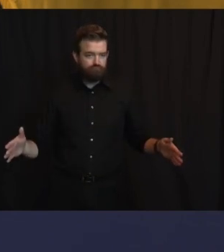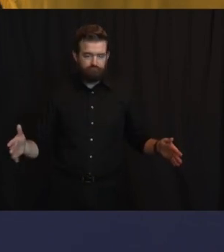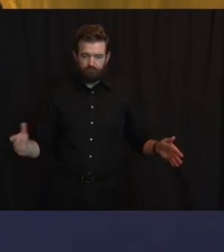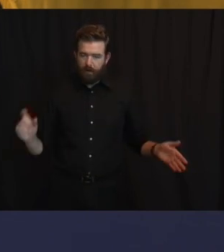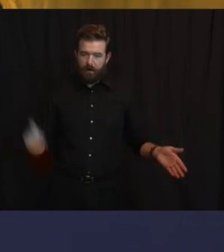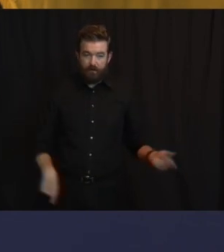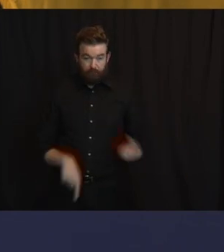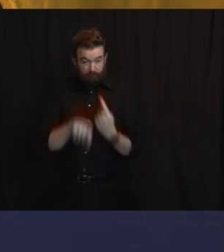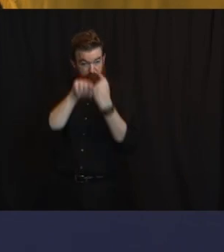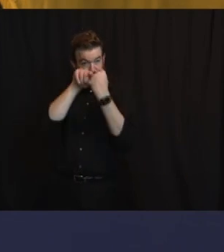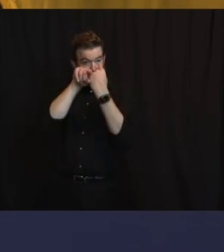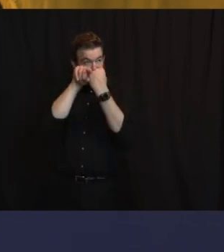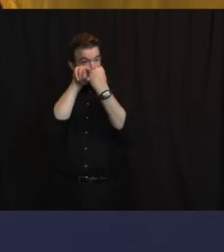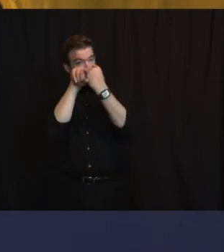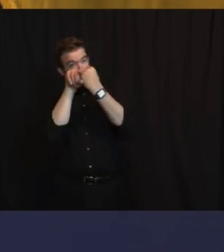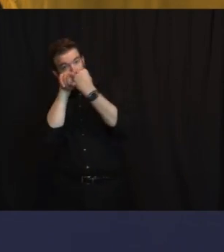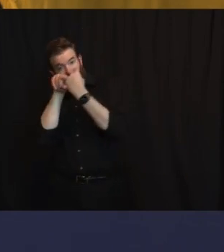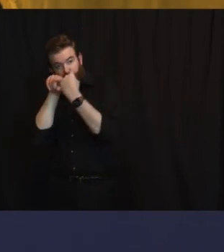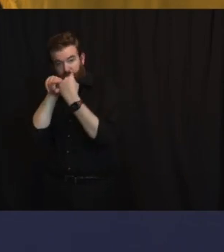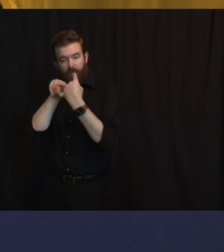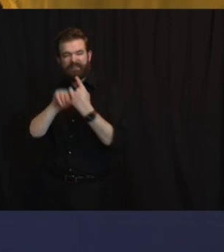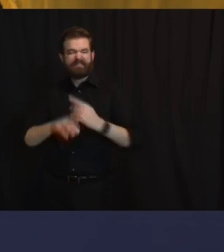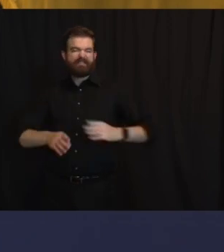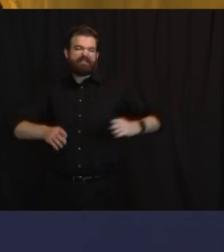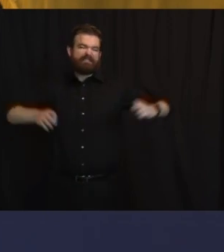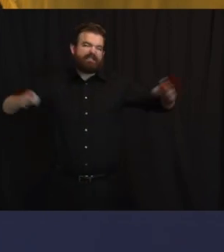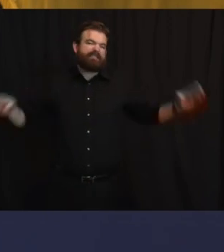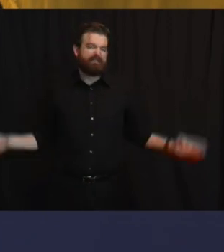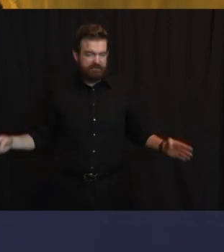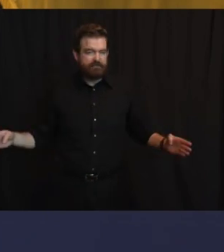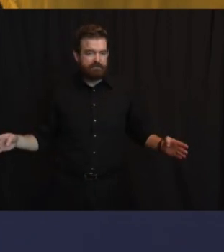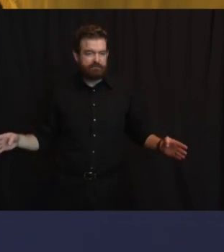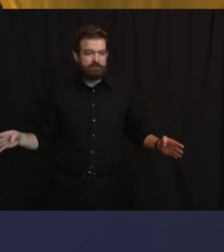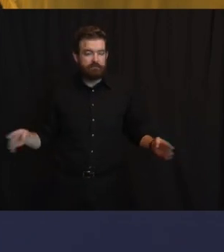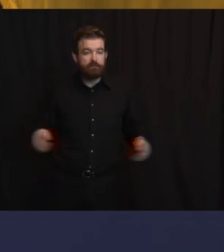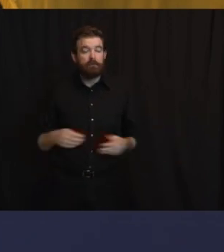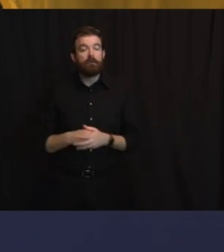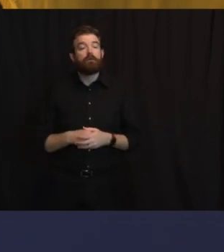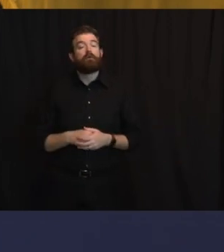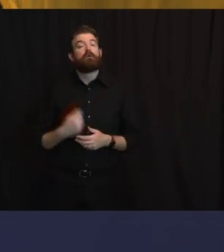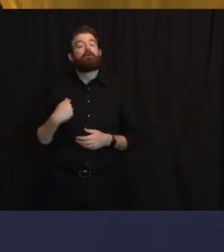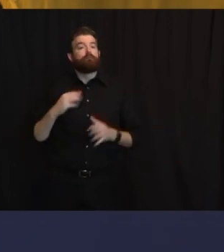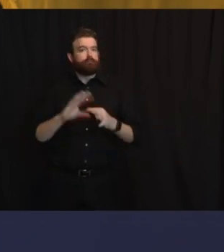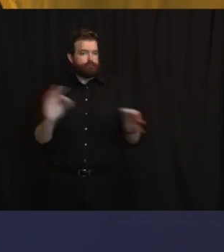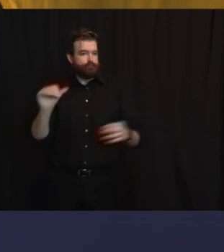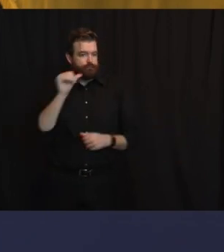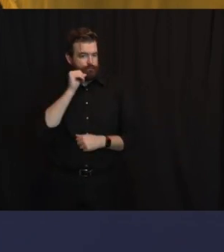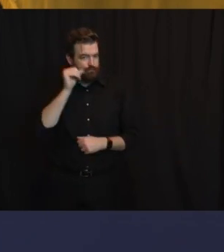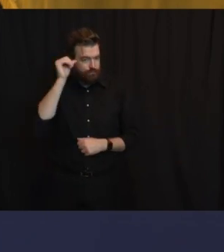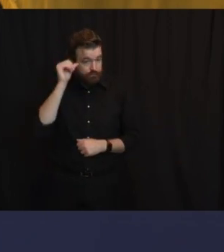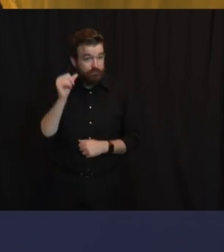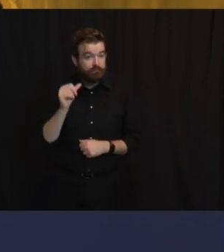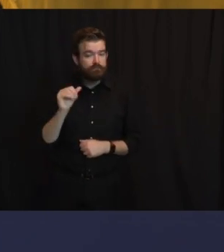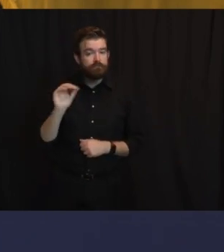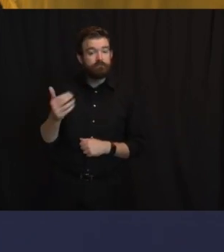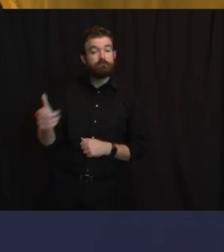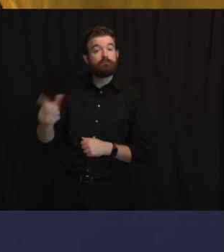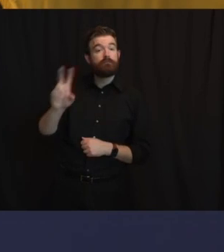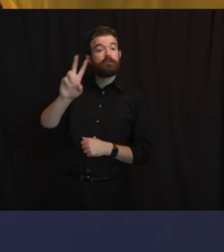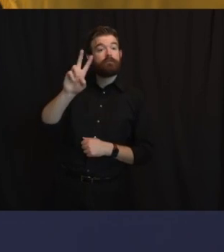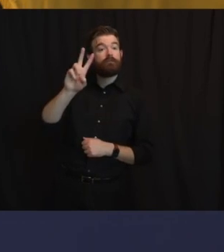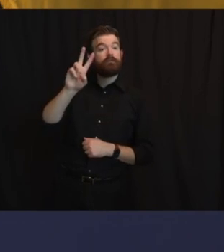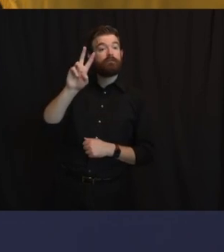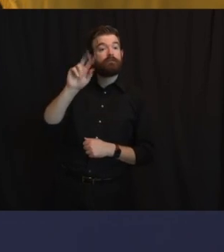extremely needed. But I mentioned this, and I will repeat it here today. Apparently, a lot of those moving vans were bringing people into New Jersey, not